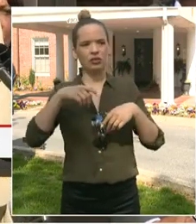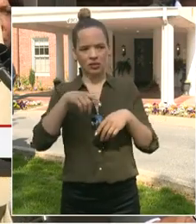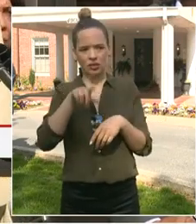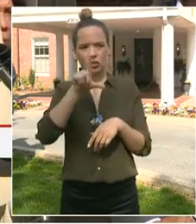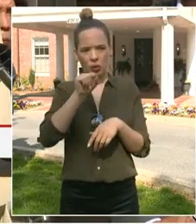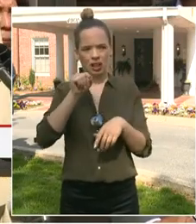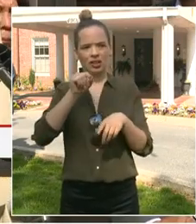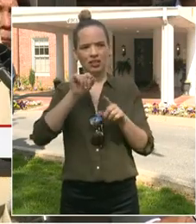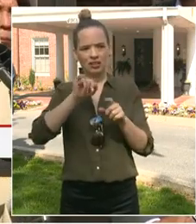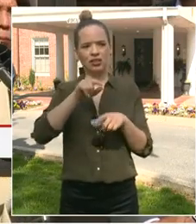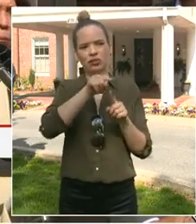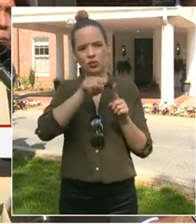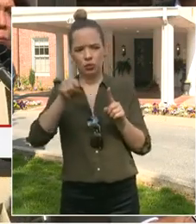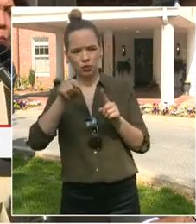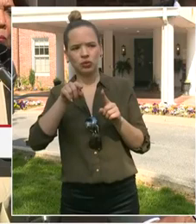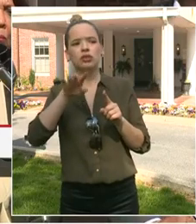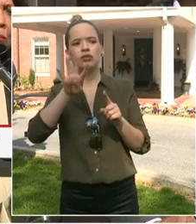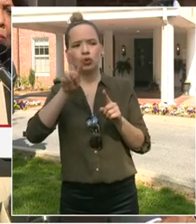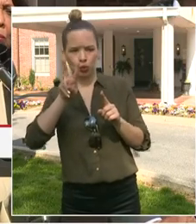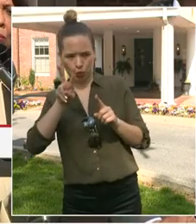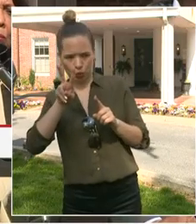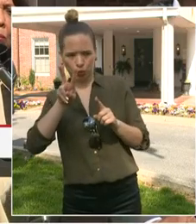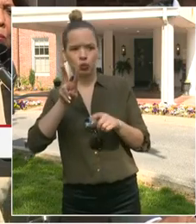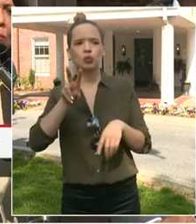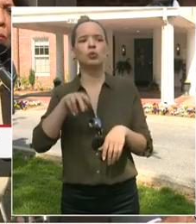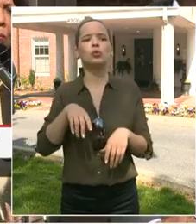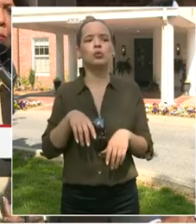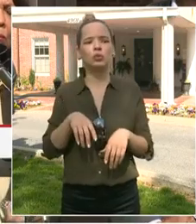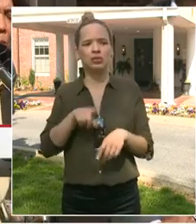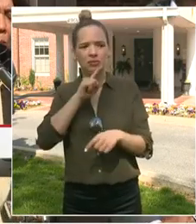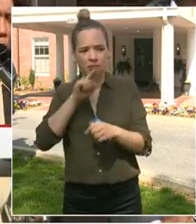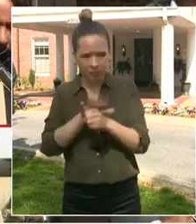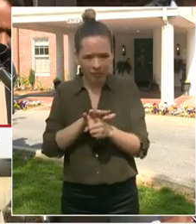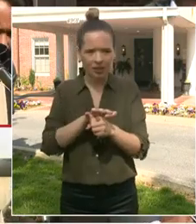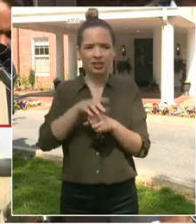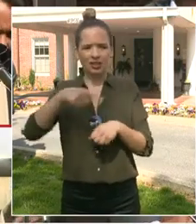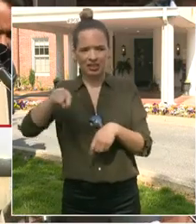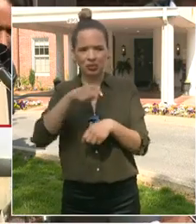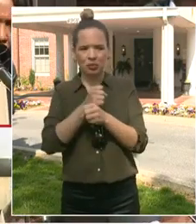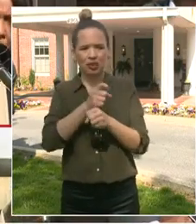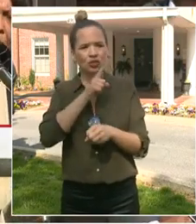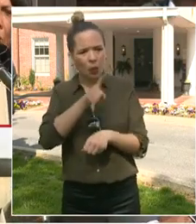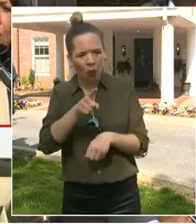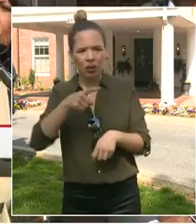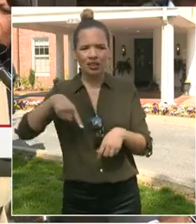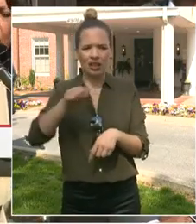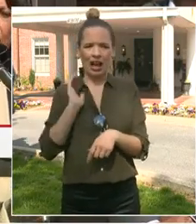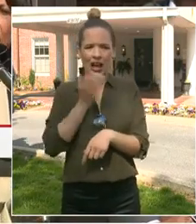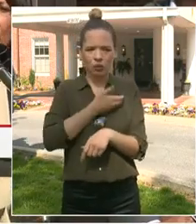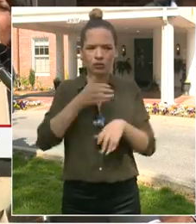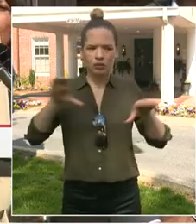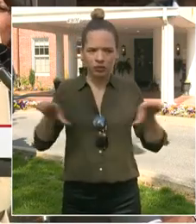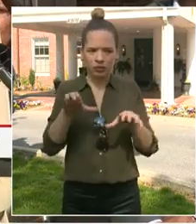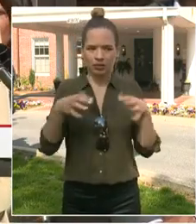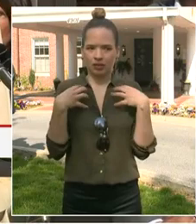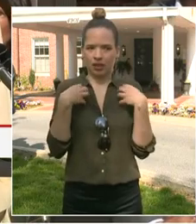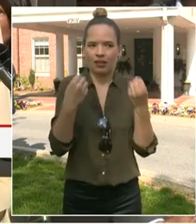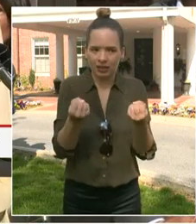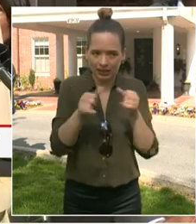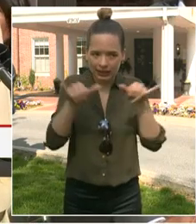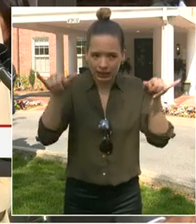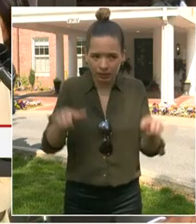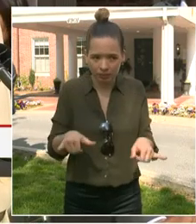those recommendations and making those commitments in places and spaces like our behavioral health system, creating and